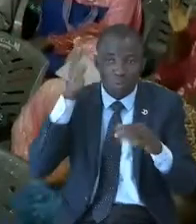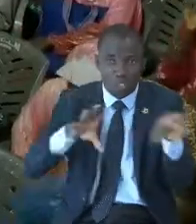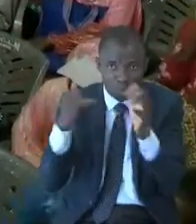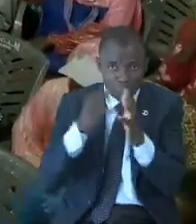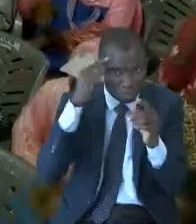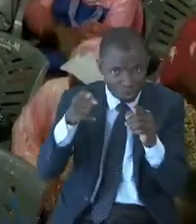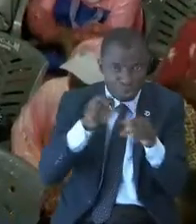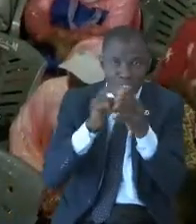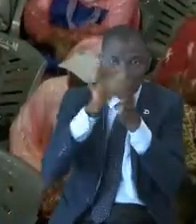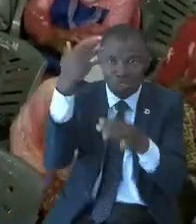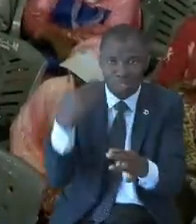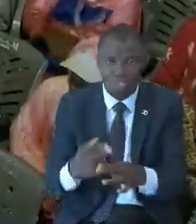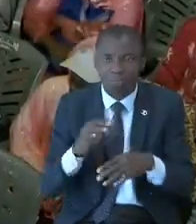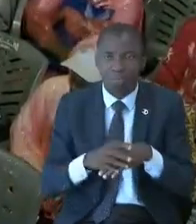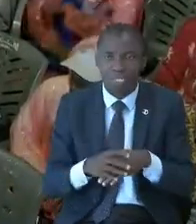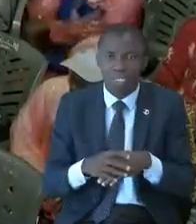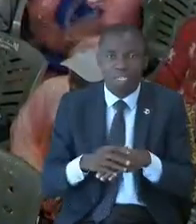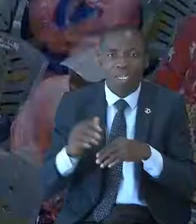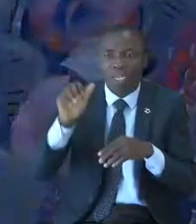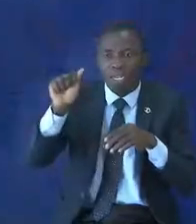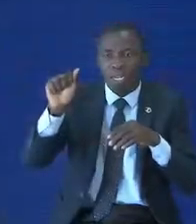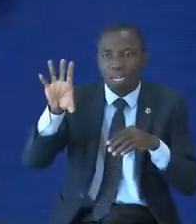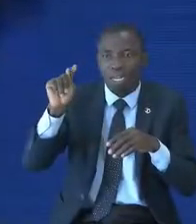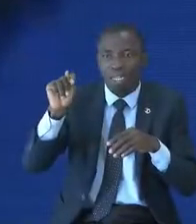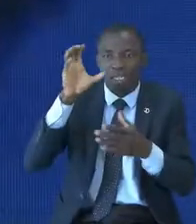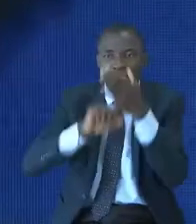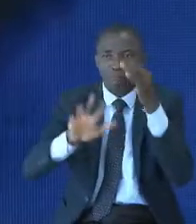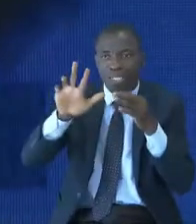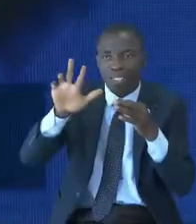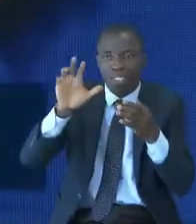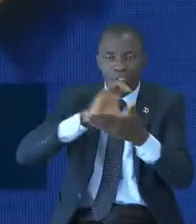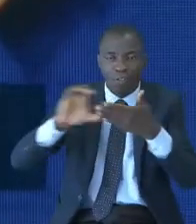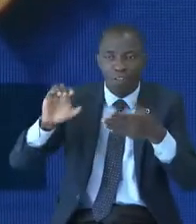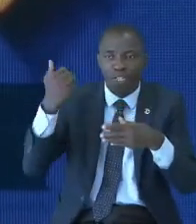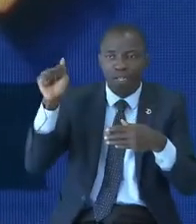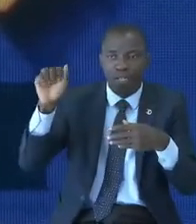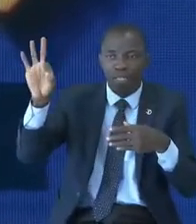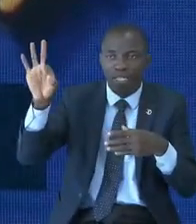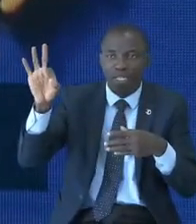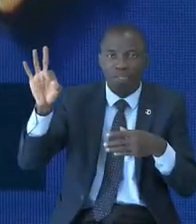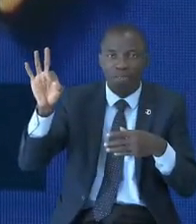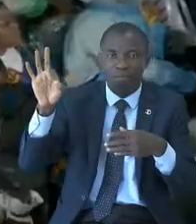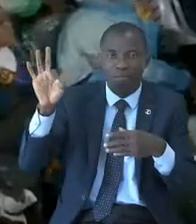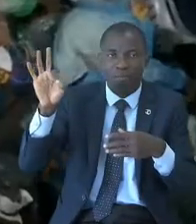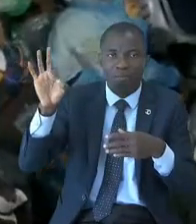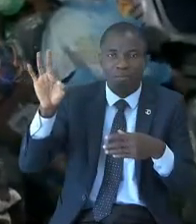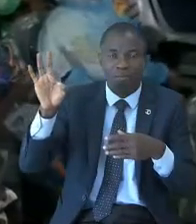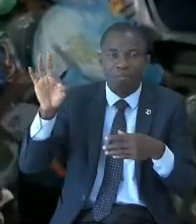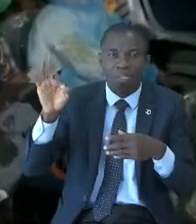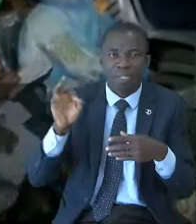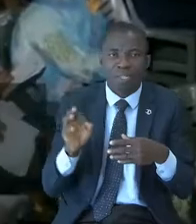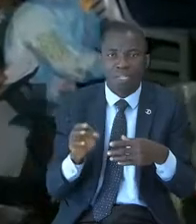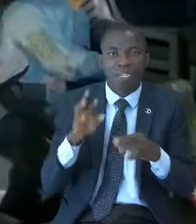Acts chapter 3, verse 19. In Acts chapter 3, reading from verse